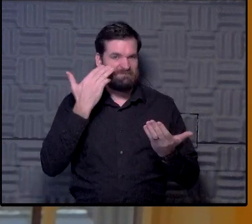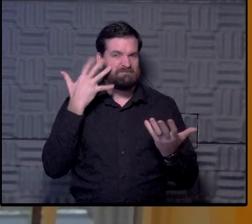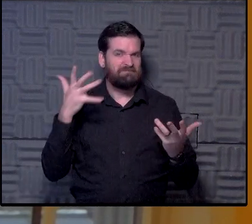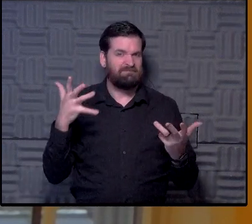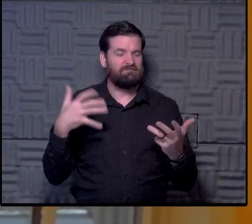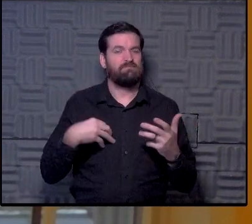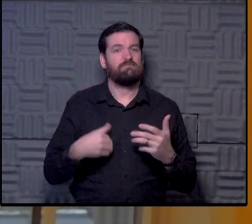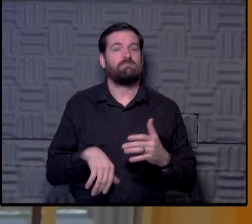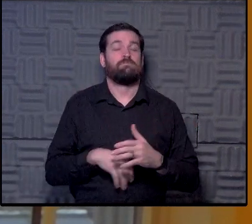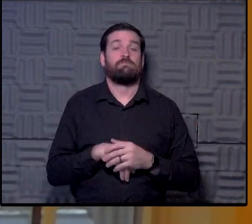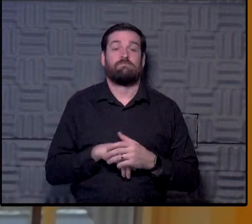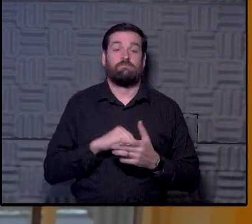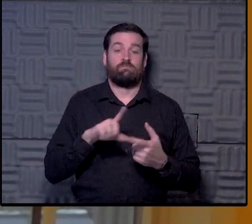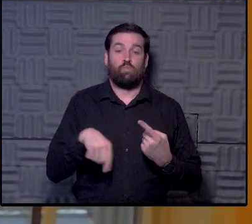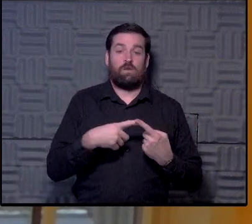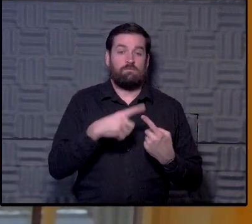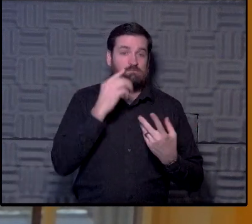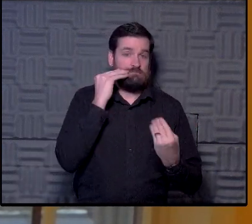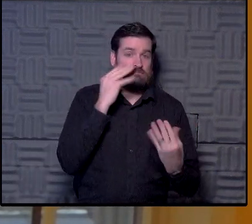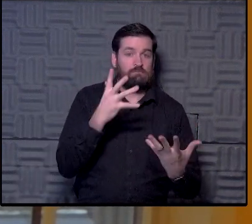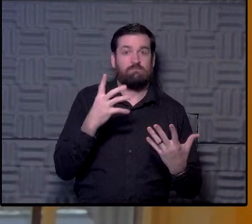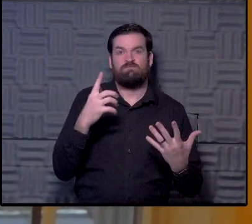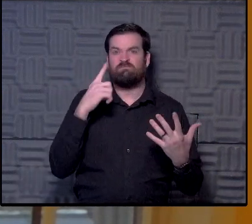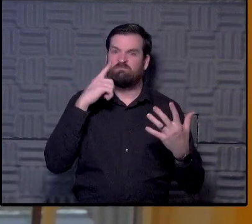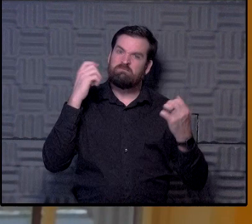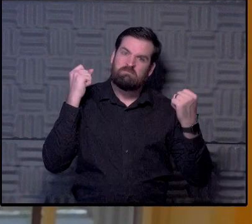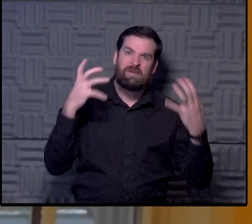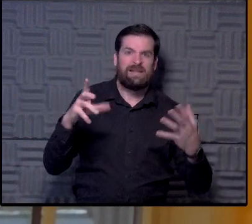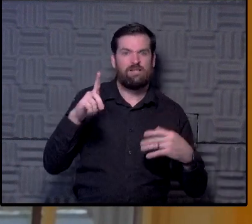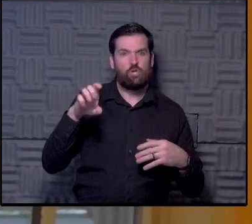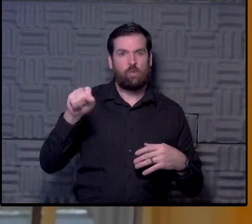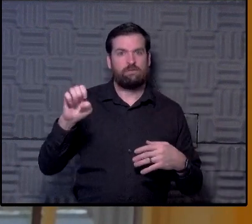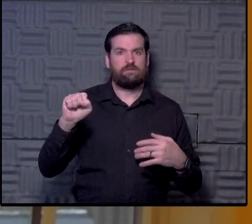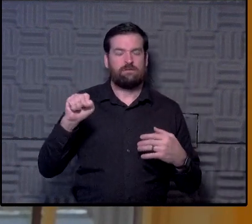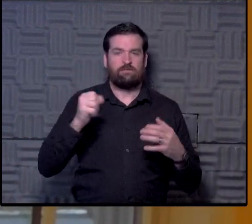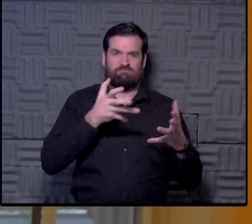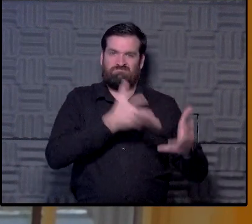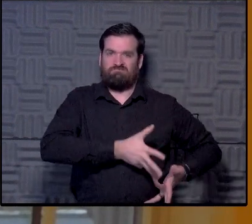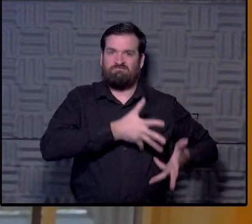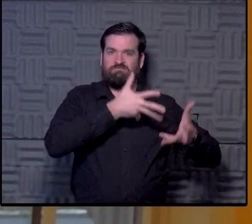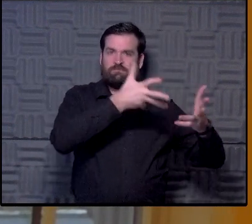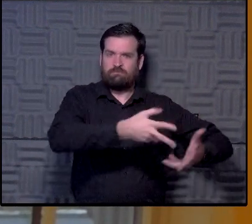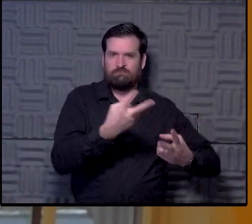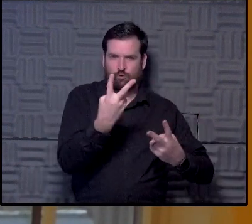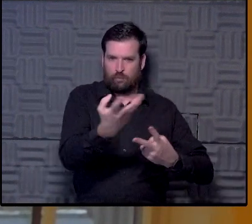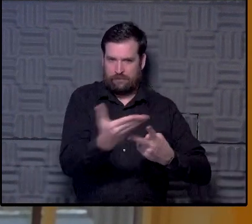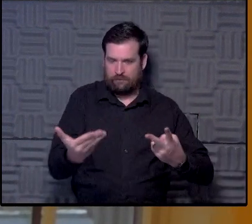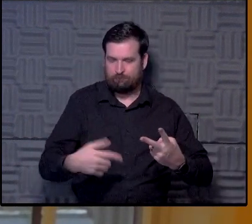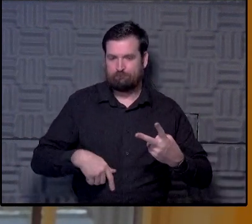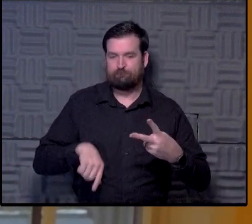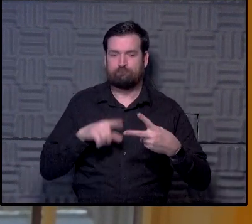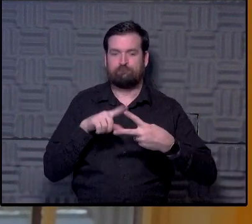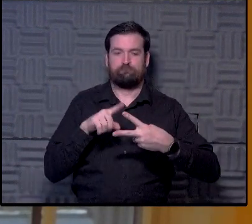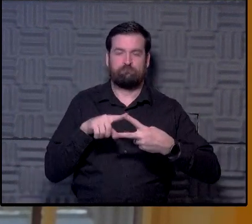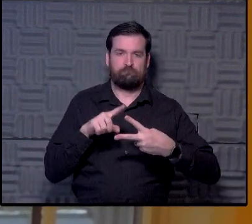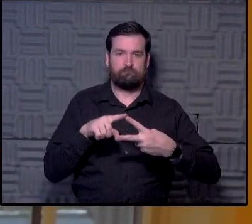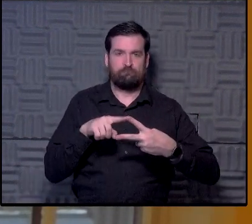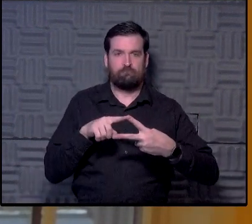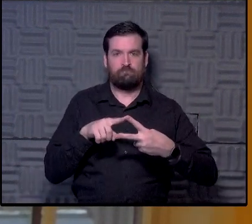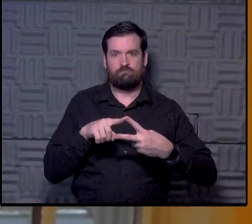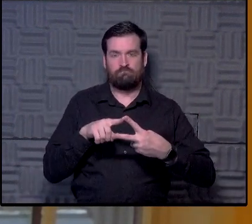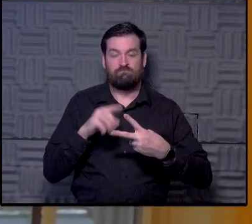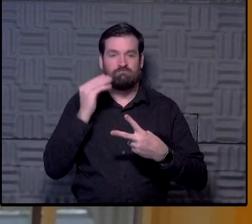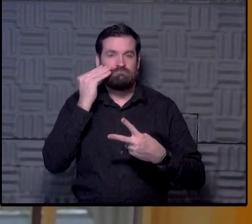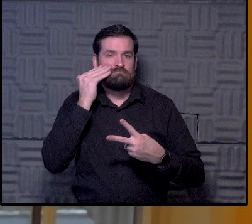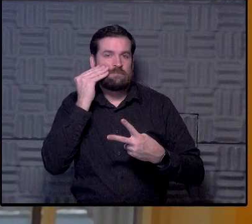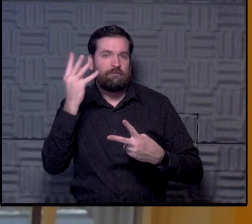the data were initially released, it looked like we had all these doses sitting there. So there's two things about that. One, there's the data